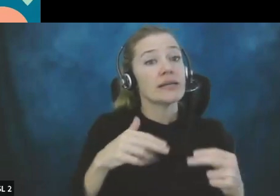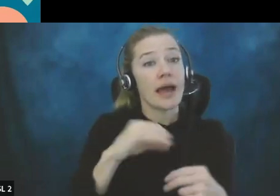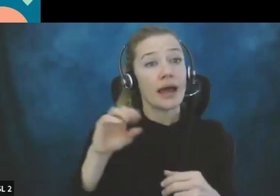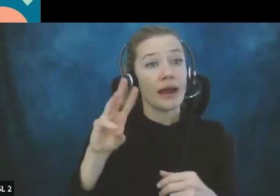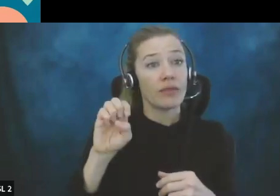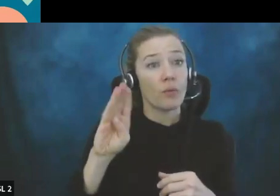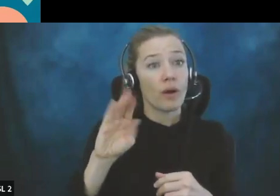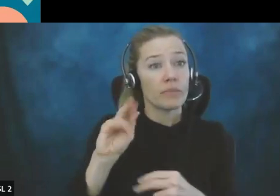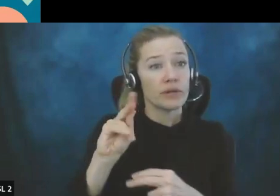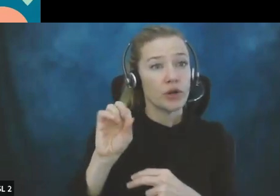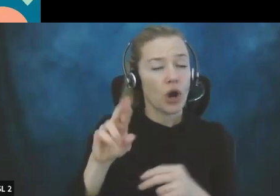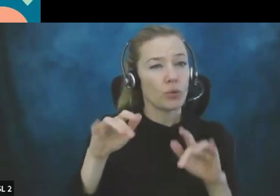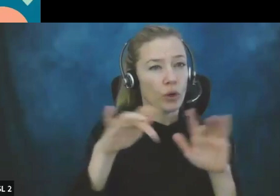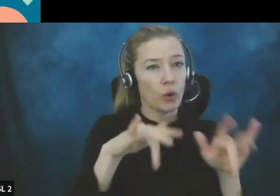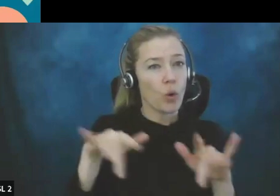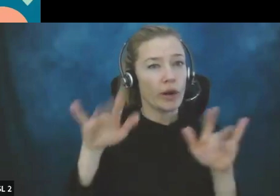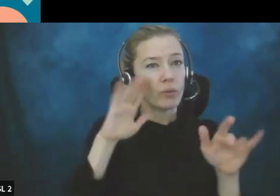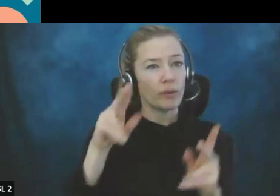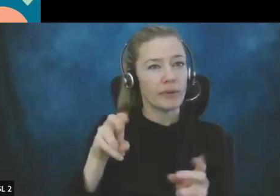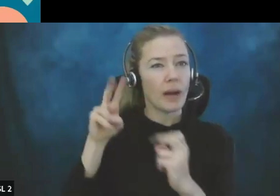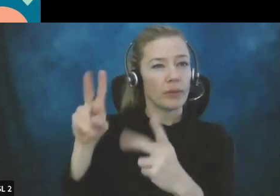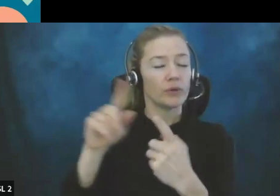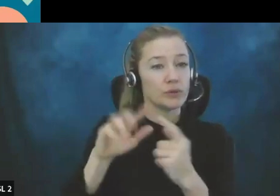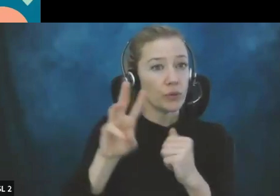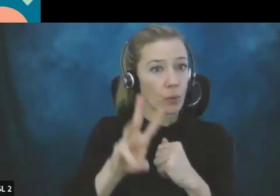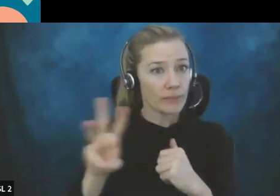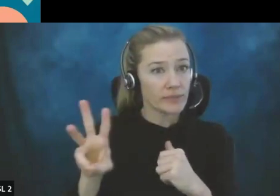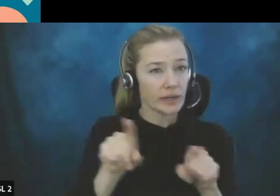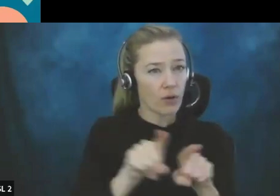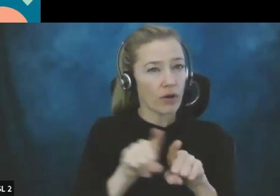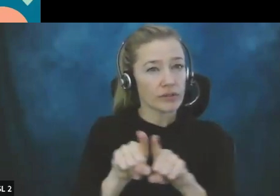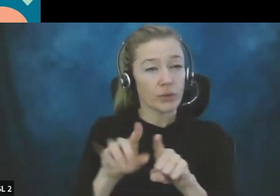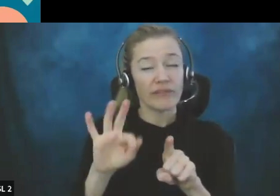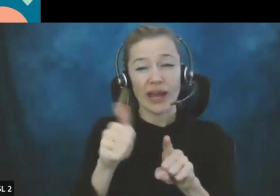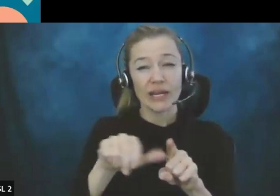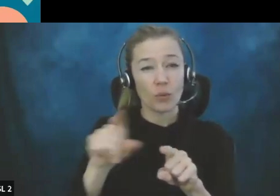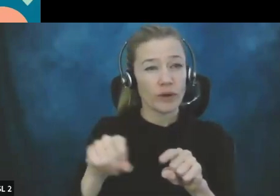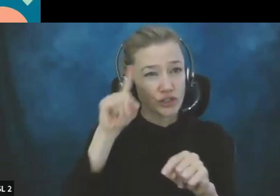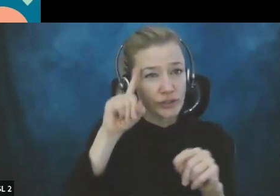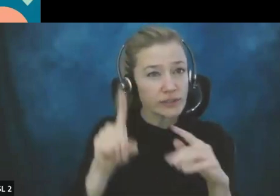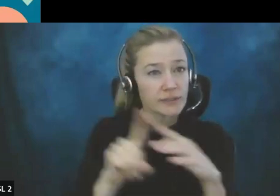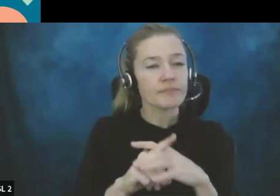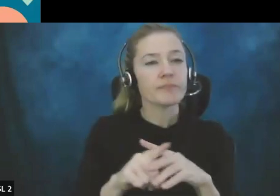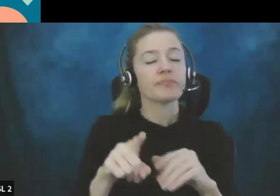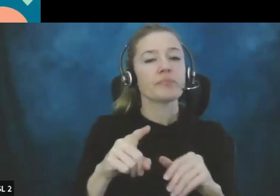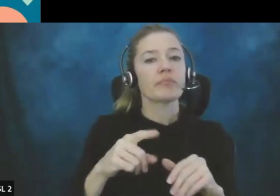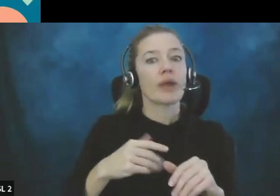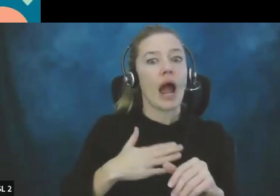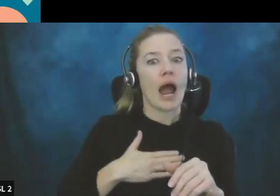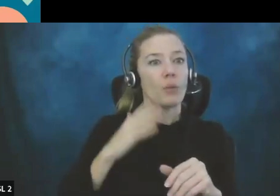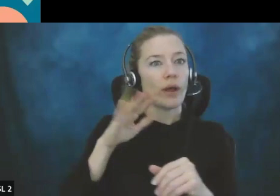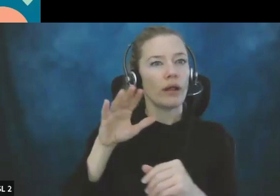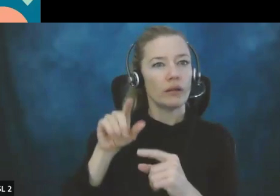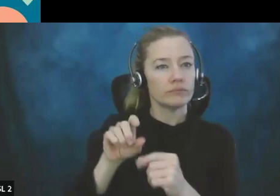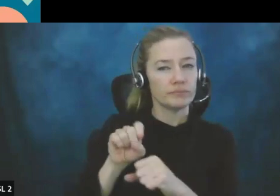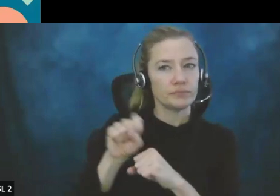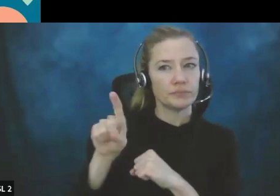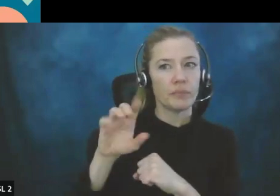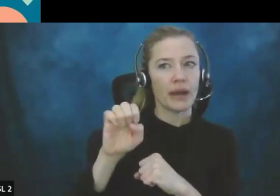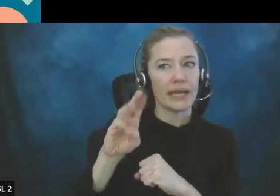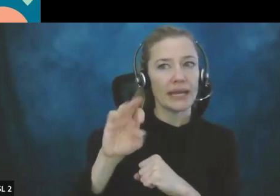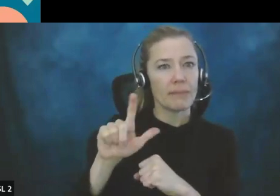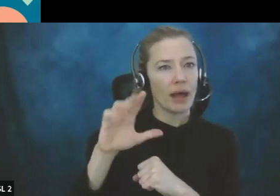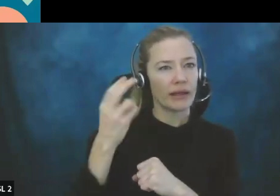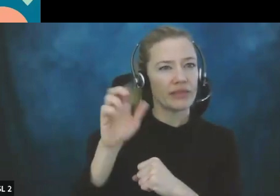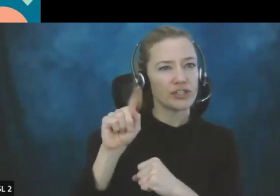and the webinar recording will be posted to our website. And also, if you have any questions, I will put my email